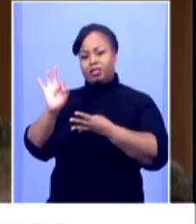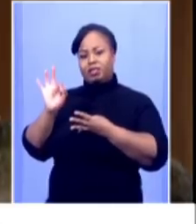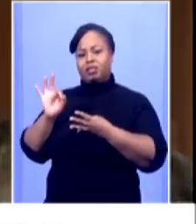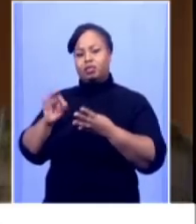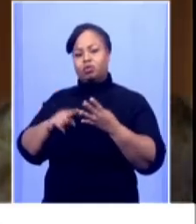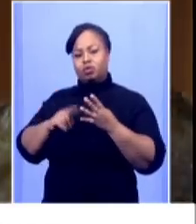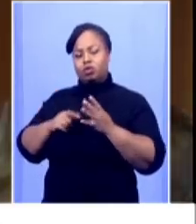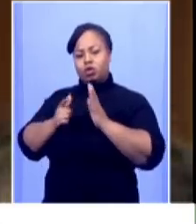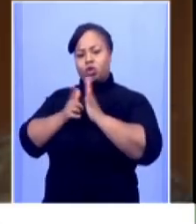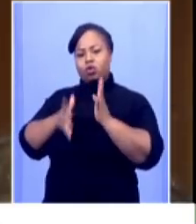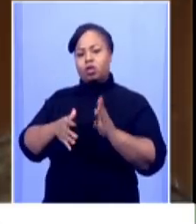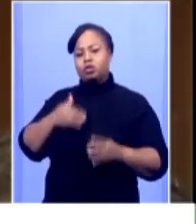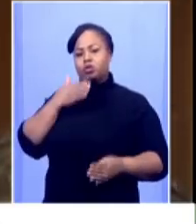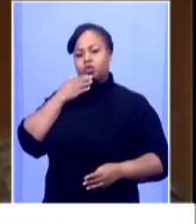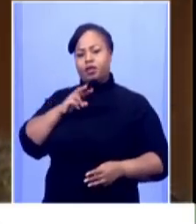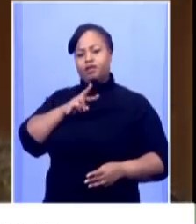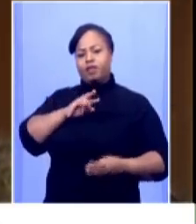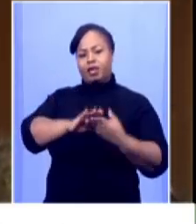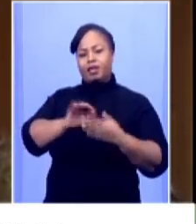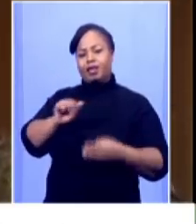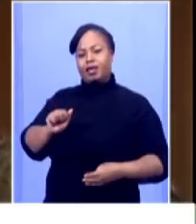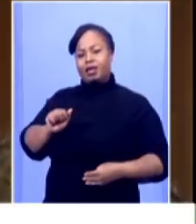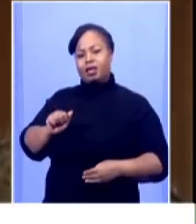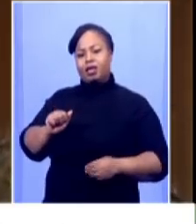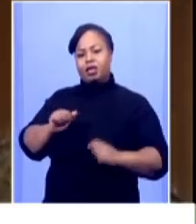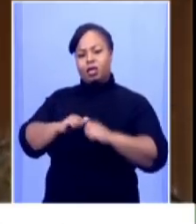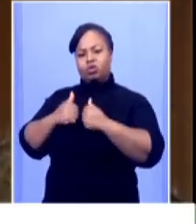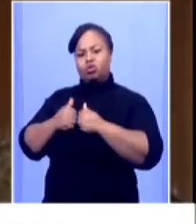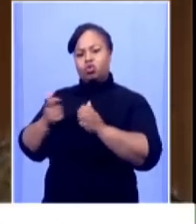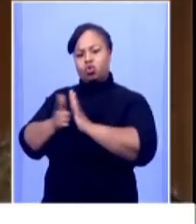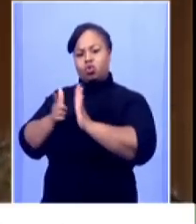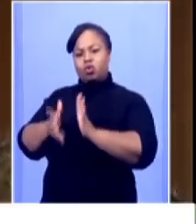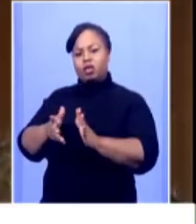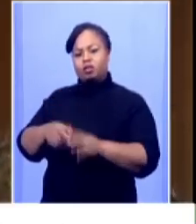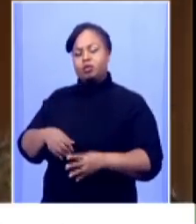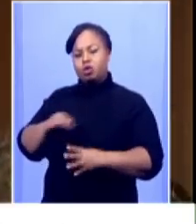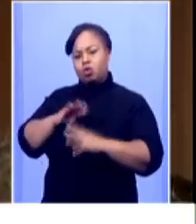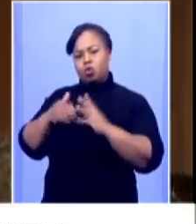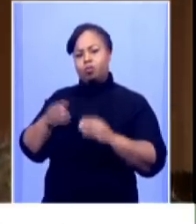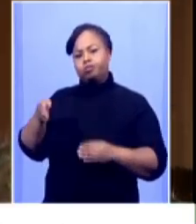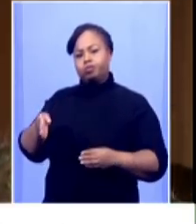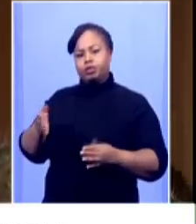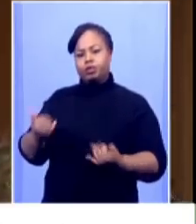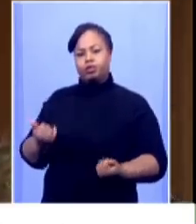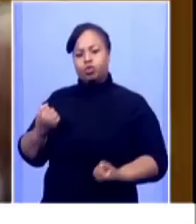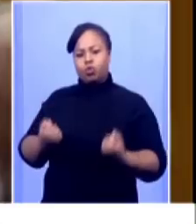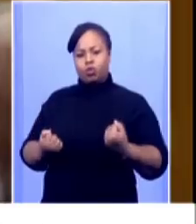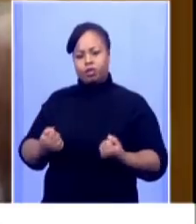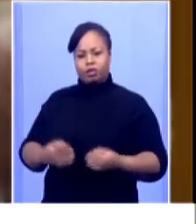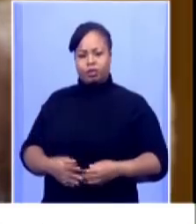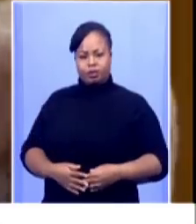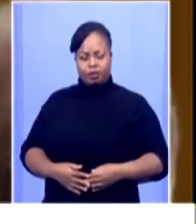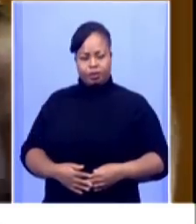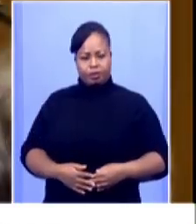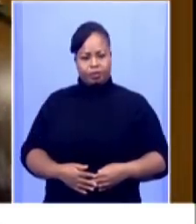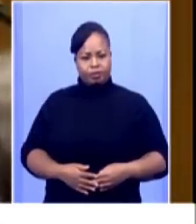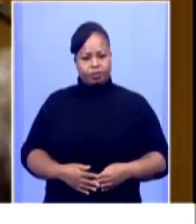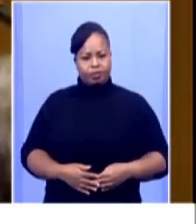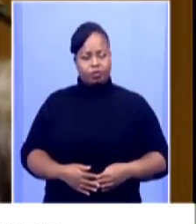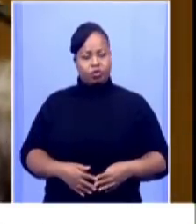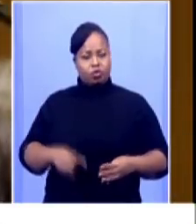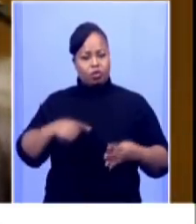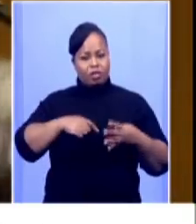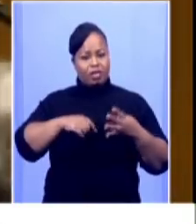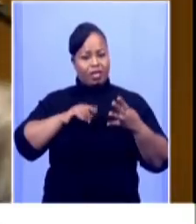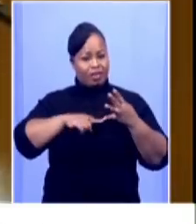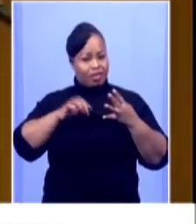Victim Partial, VNA Associates. Both attorneys are present in court. Okay, so you do appear on behalf of accused number